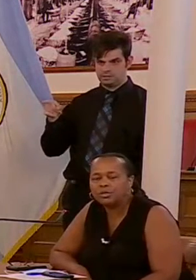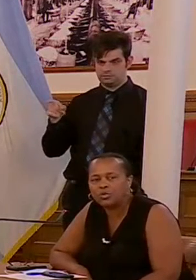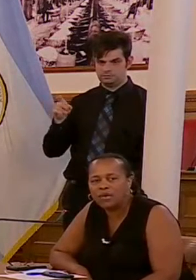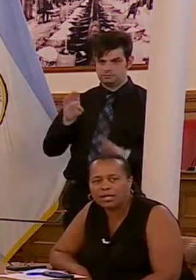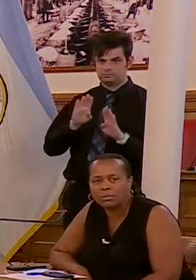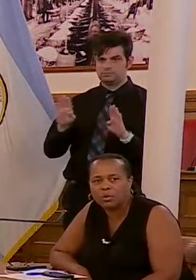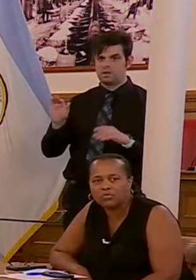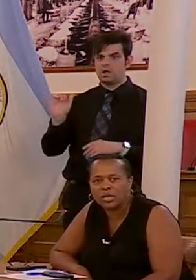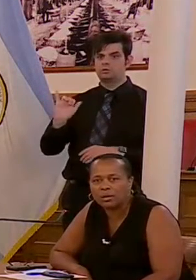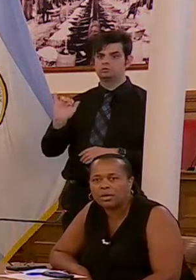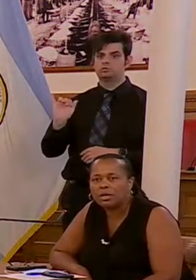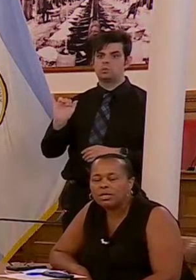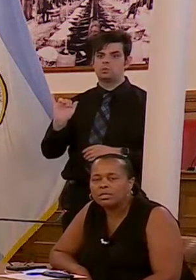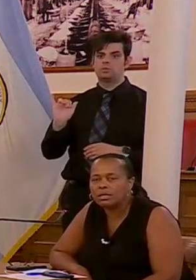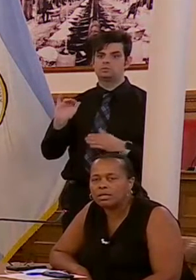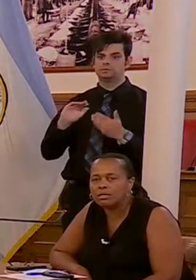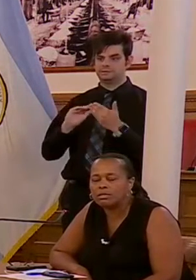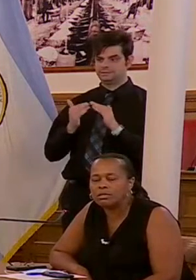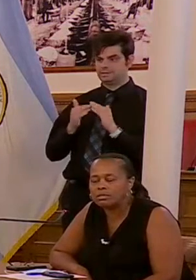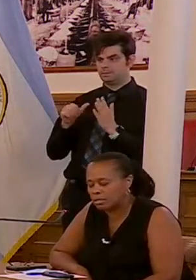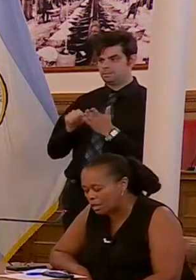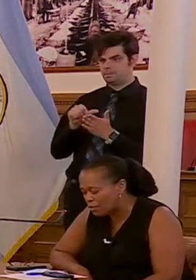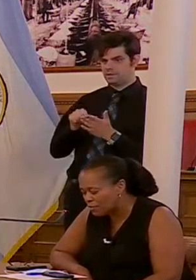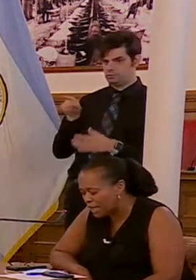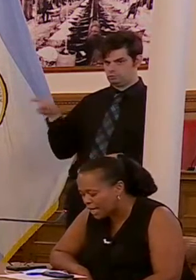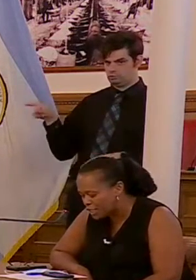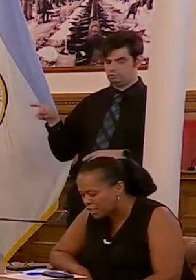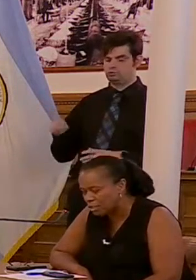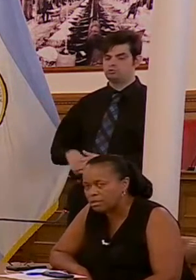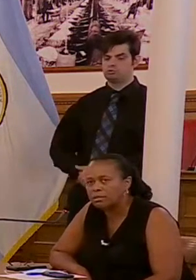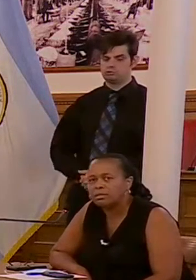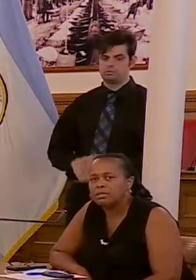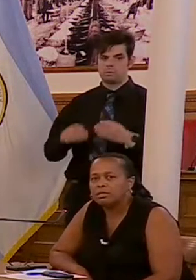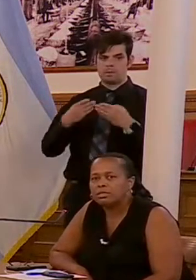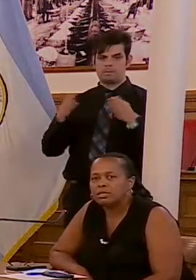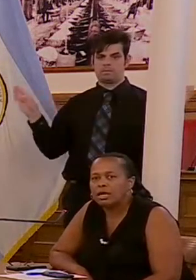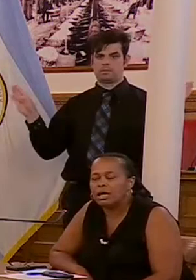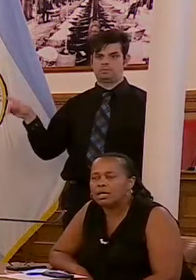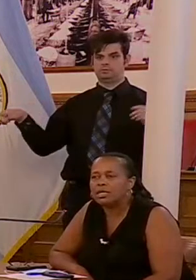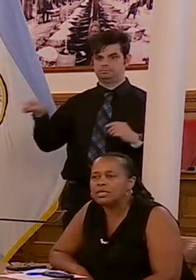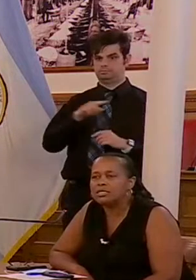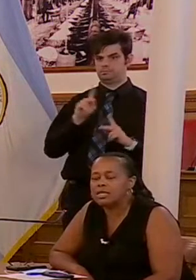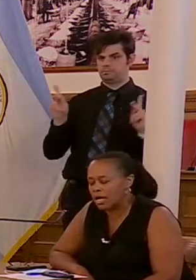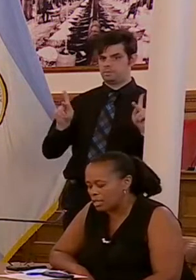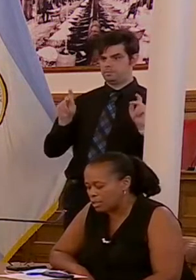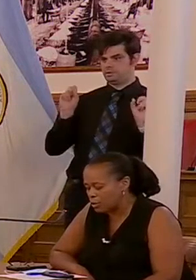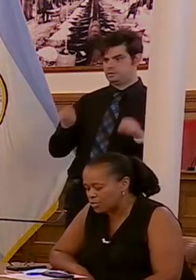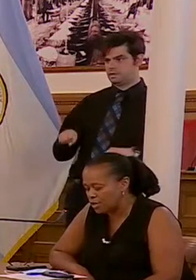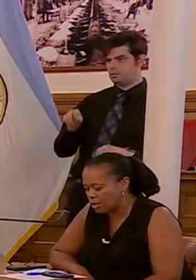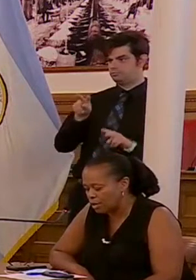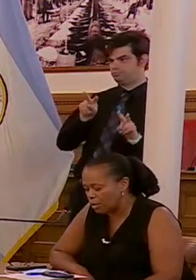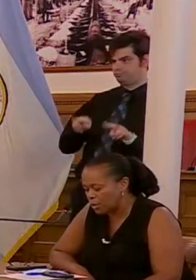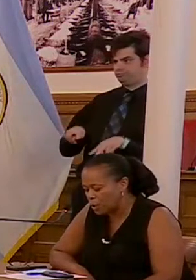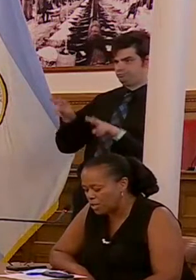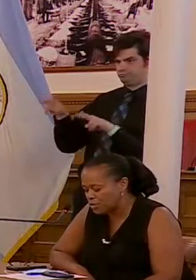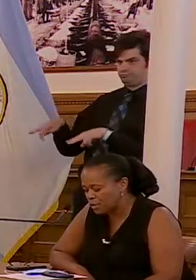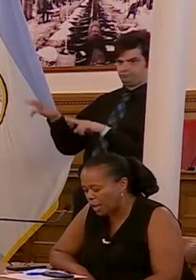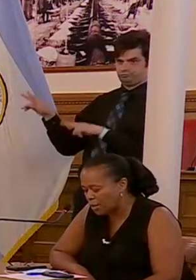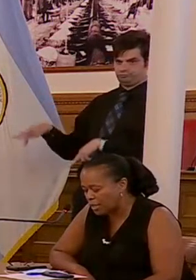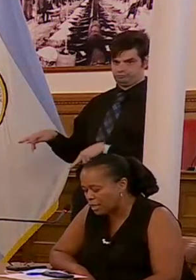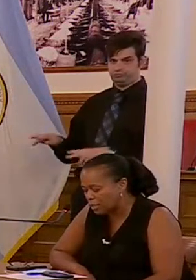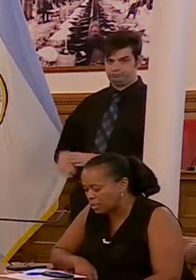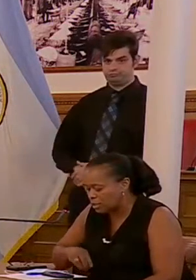page. You will find them both there. The clarification is that there was a